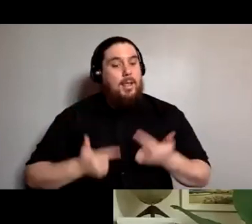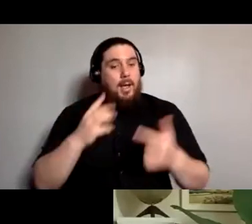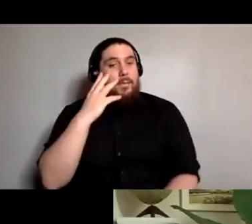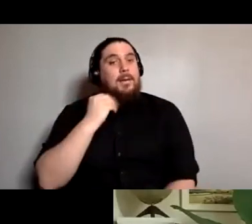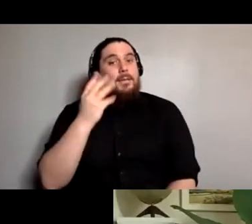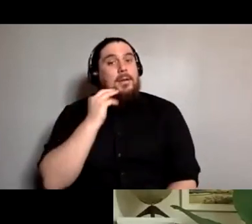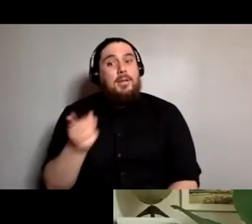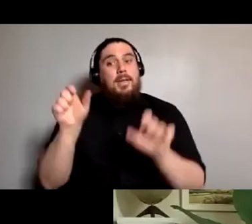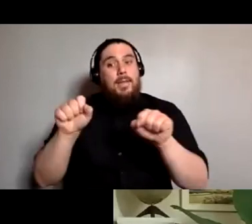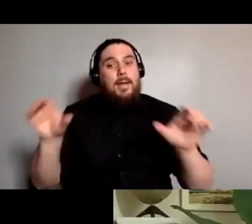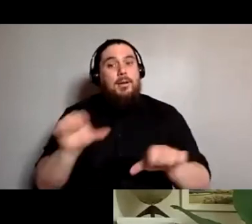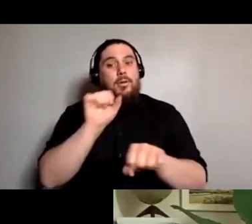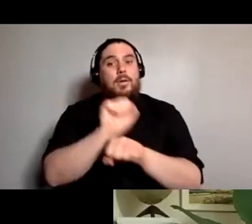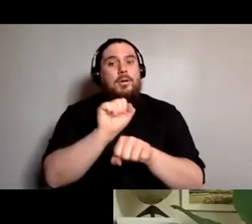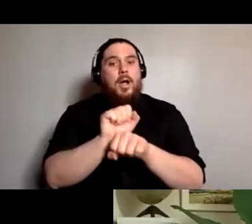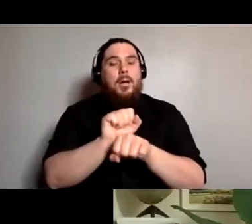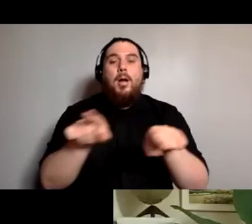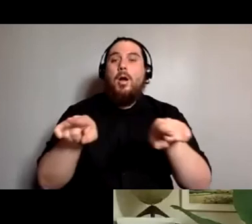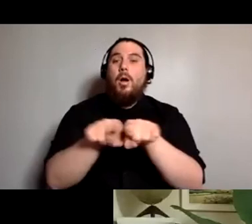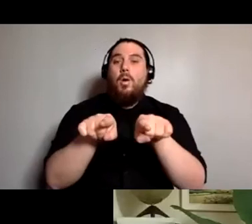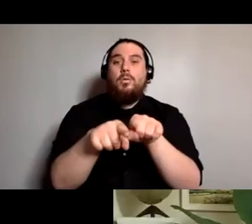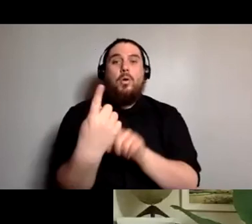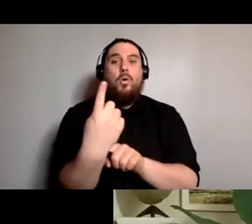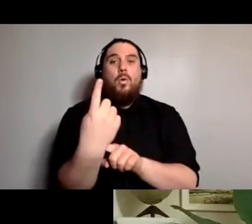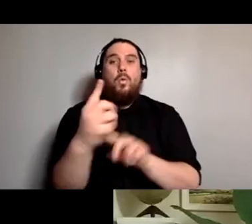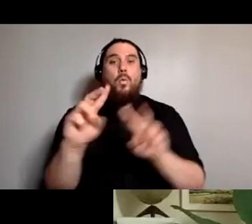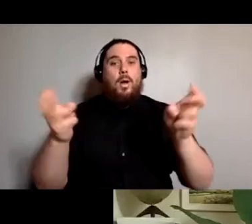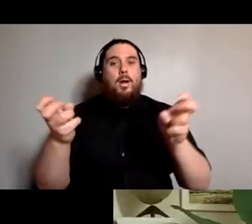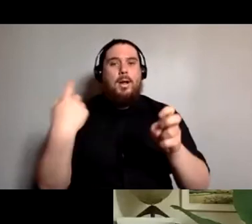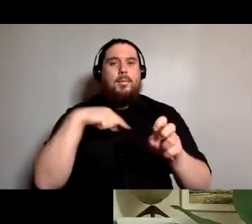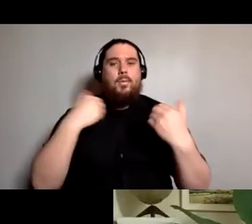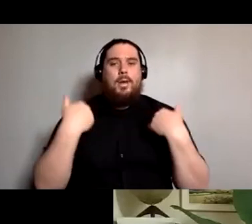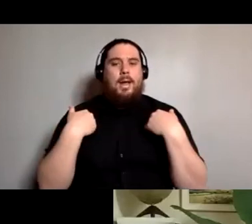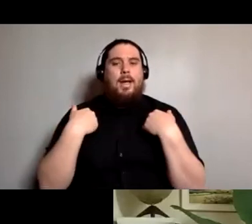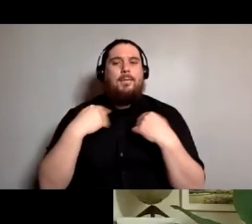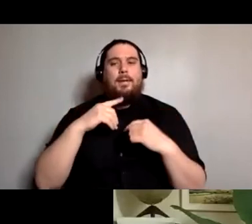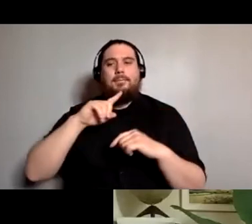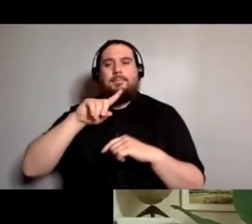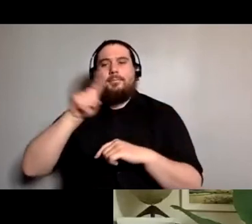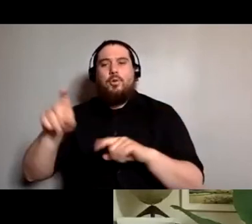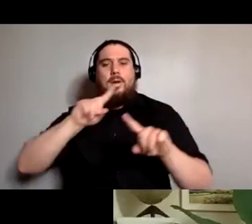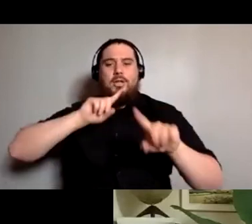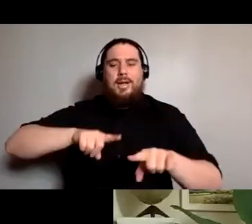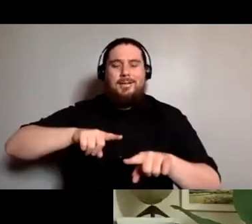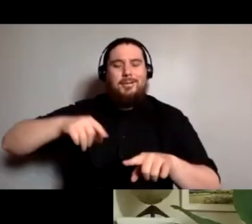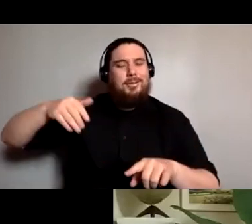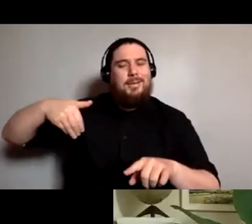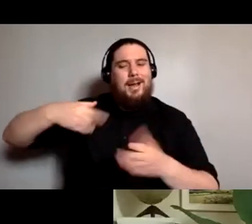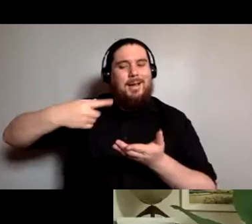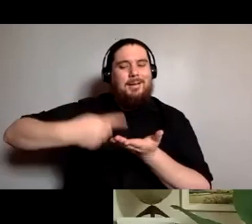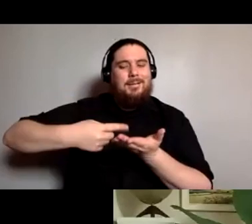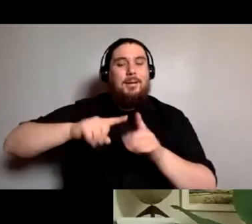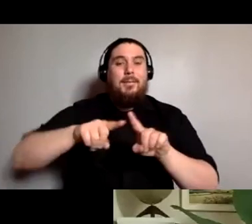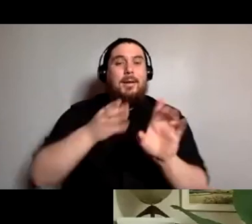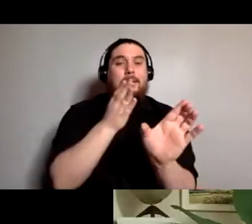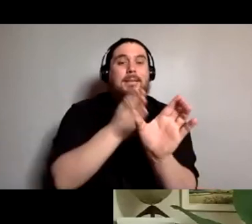do the job. There's one topic that we're getting in our Q&A that we really haven't touched on at all today, which is the psychological